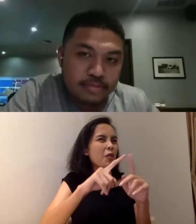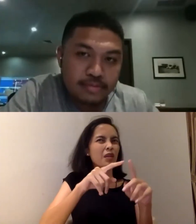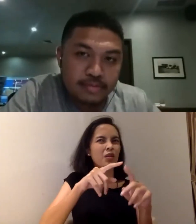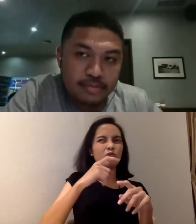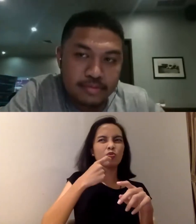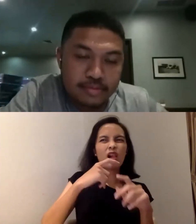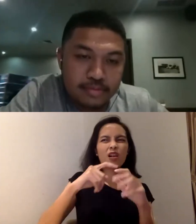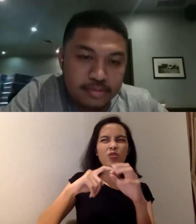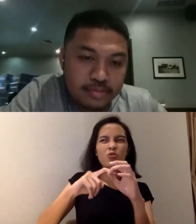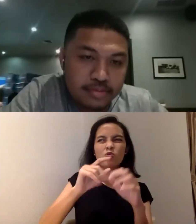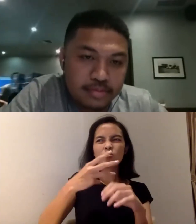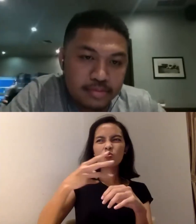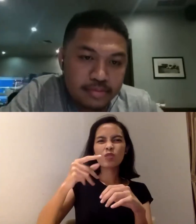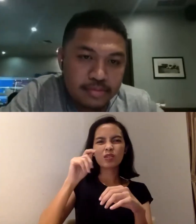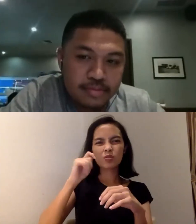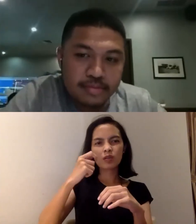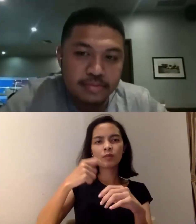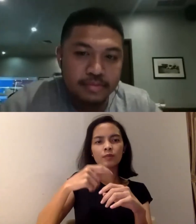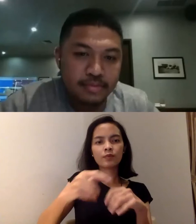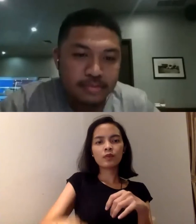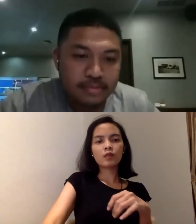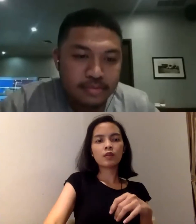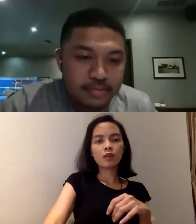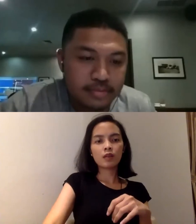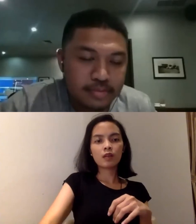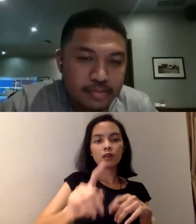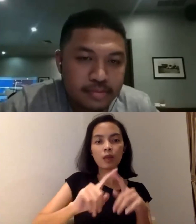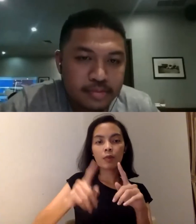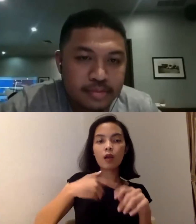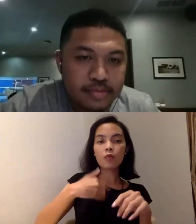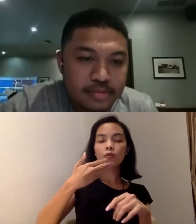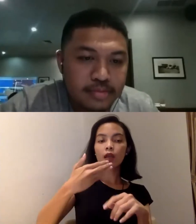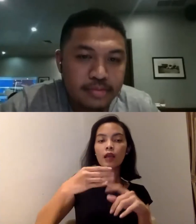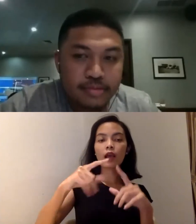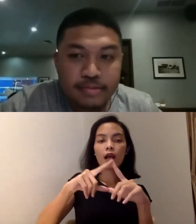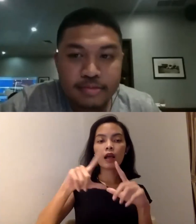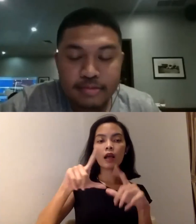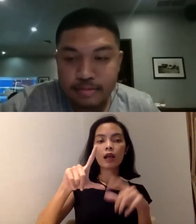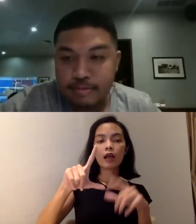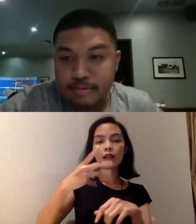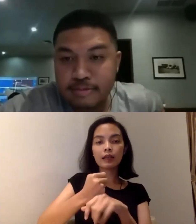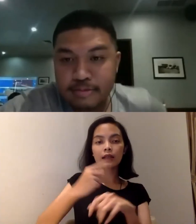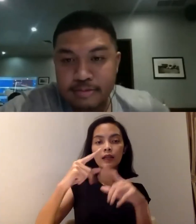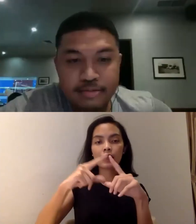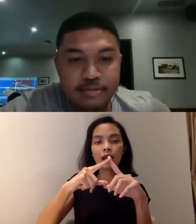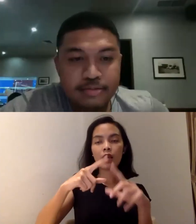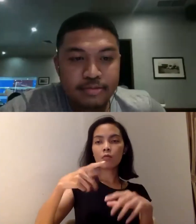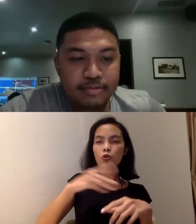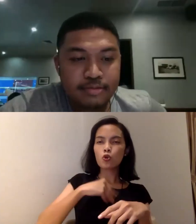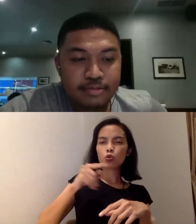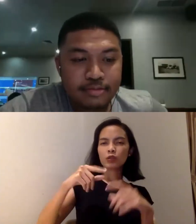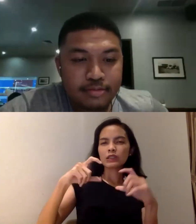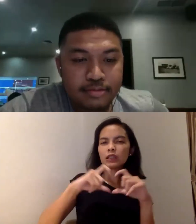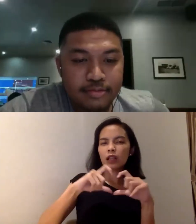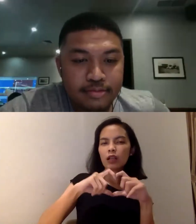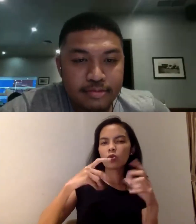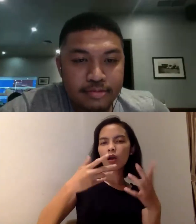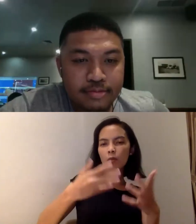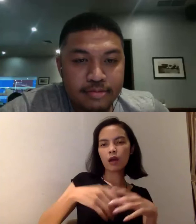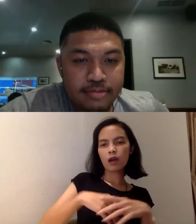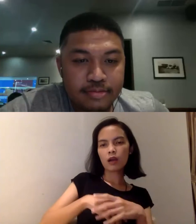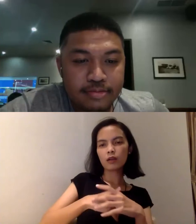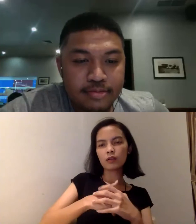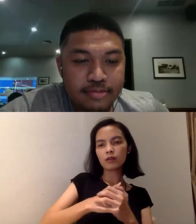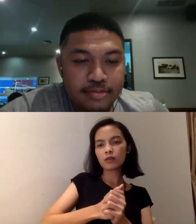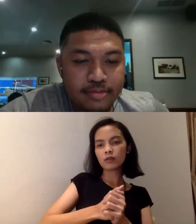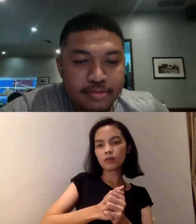would like to ask you both, what is your definition of love, and how would you describe it? Allegra, you want to